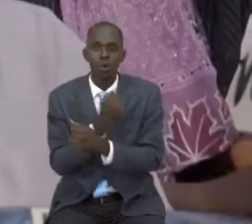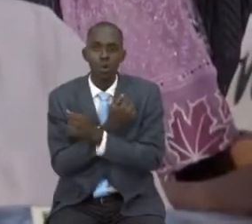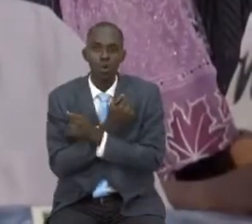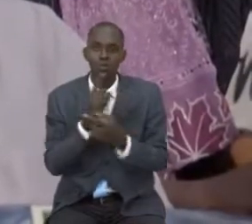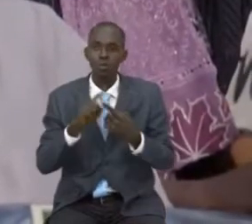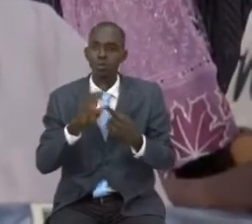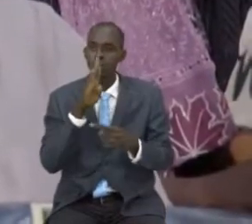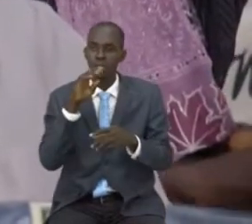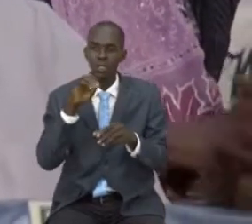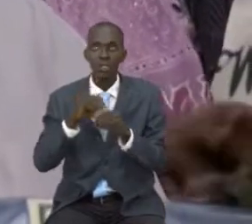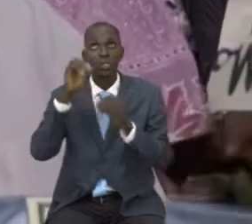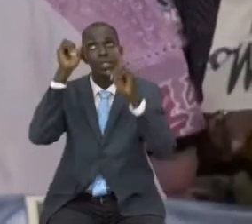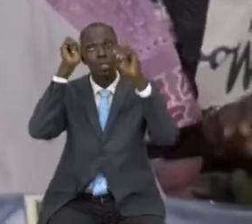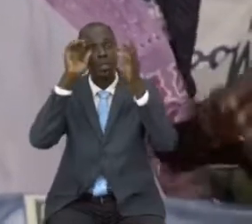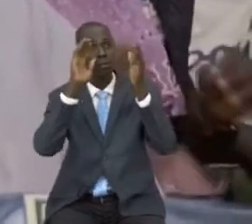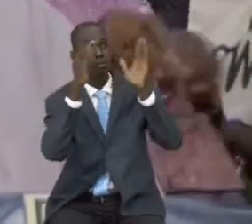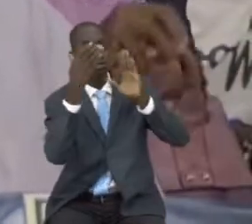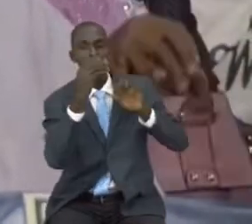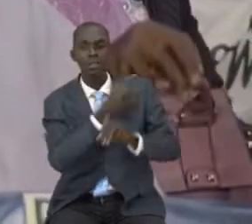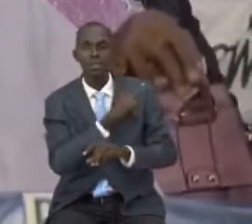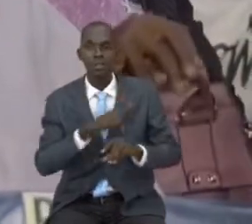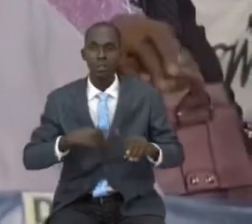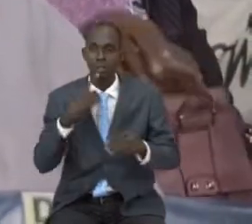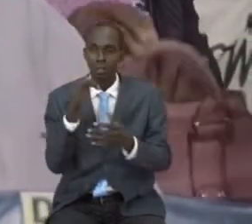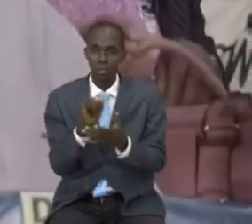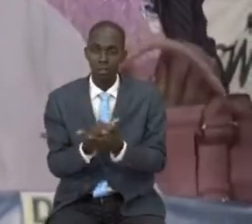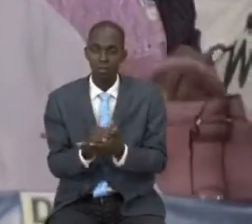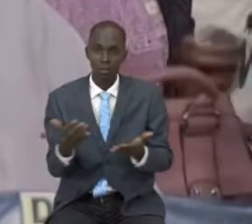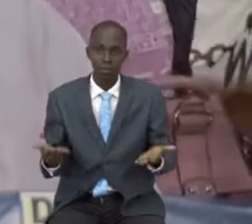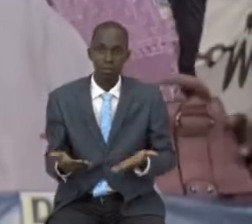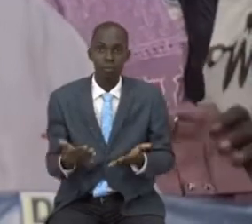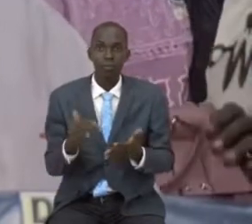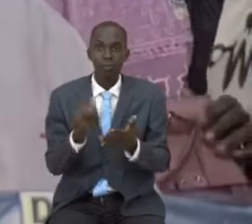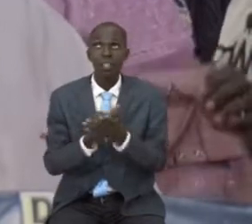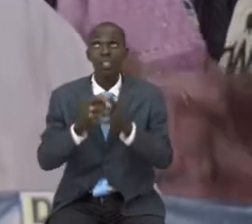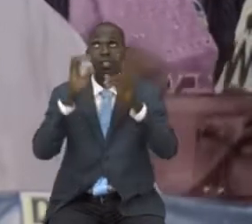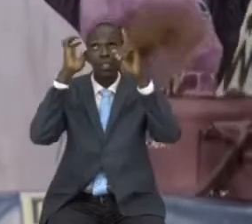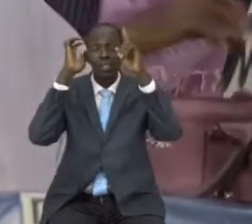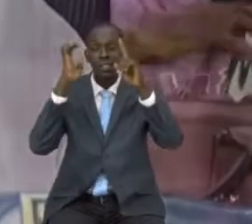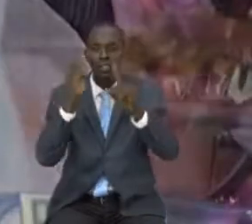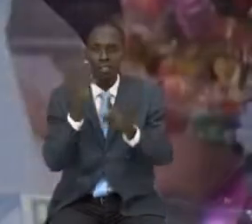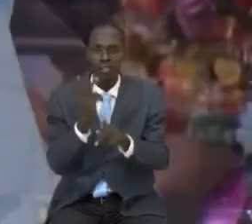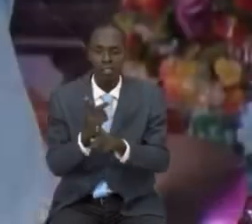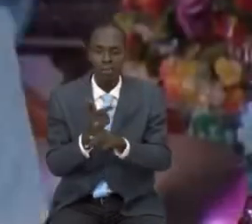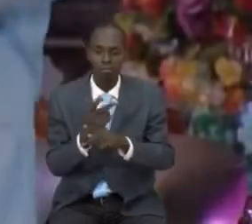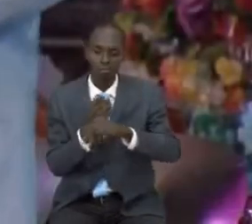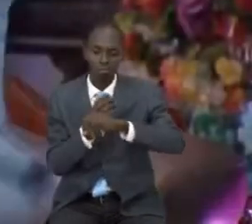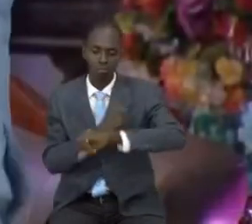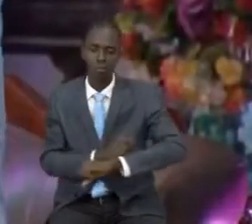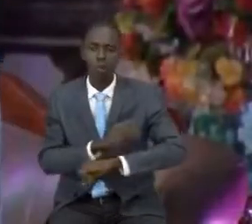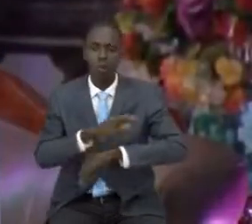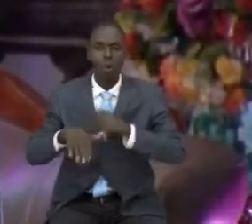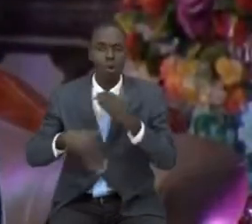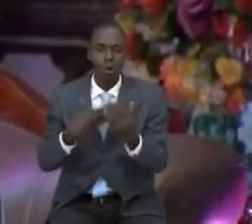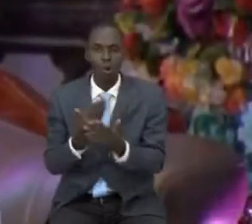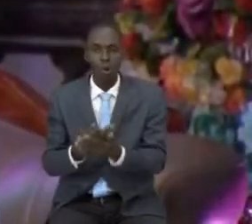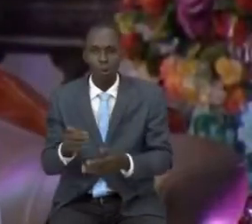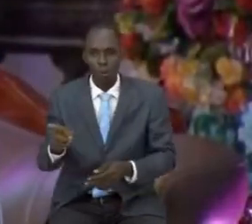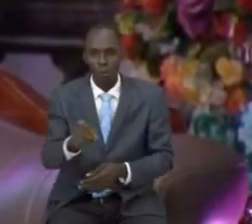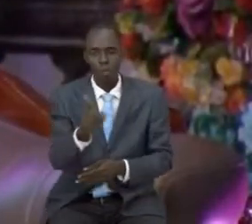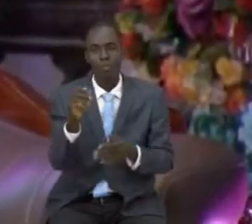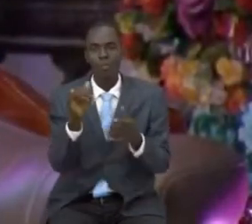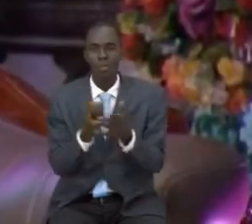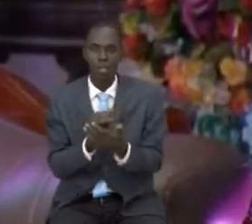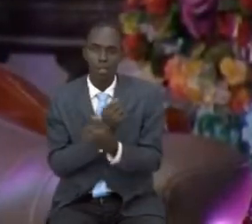his presence. And the Lord tells us, he preserveth all them that love